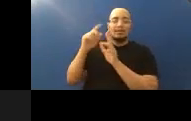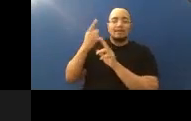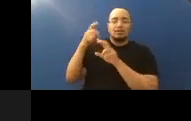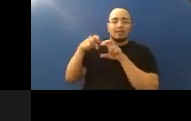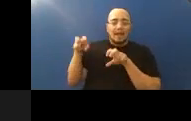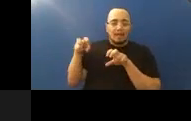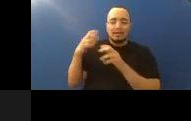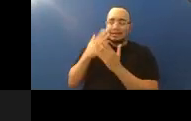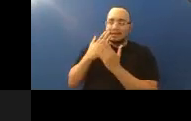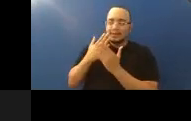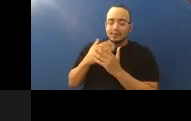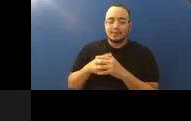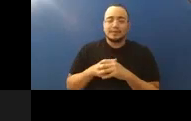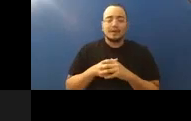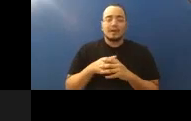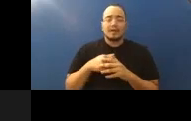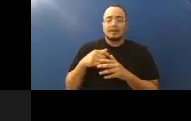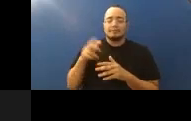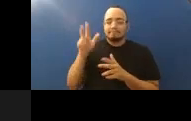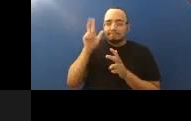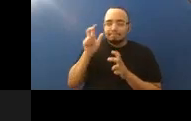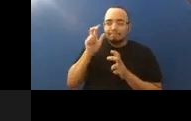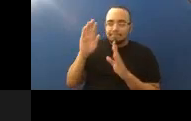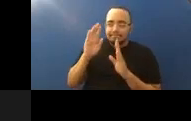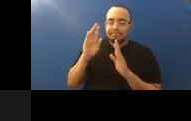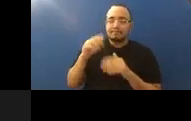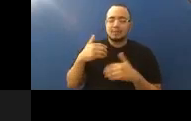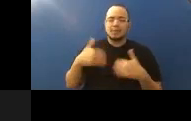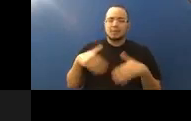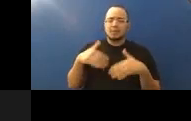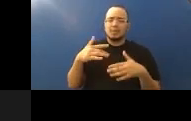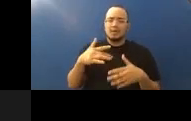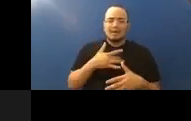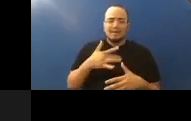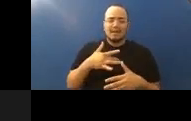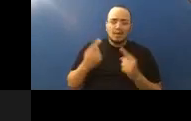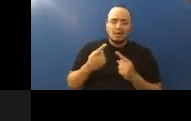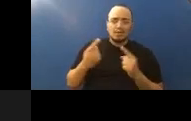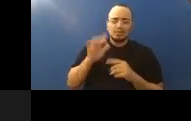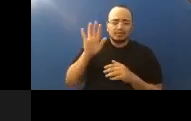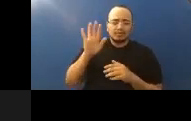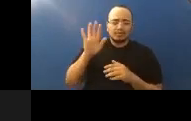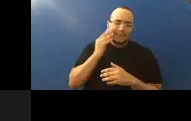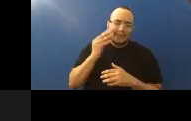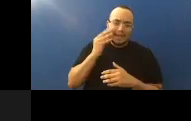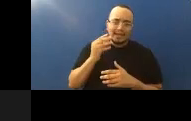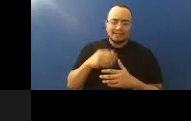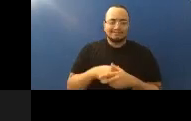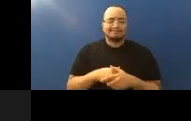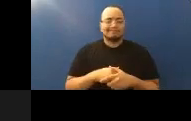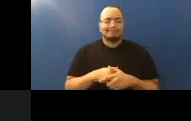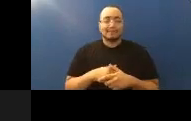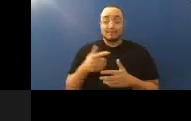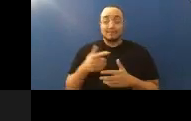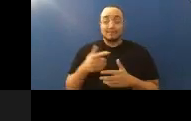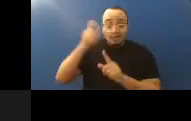really felt a lot of hurt in my heart that people are experiencing this these kind of harms from men,